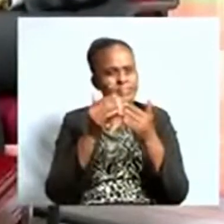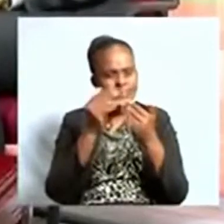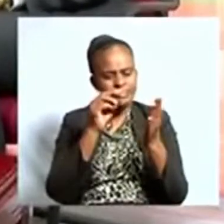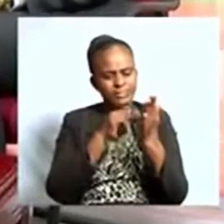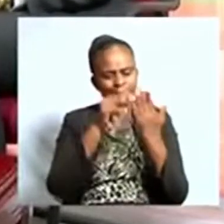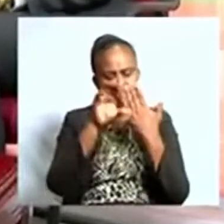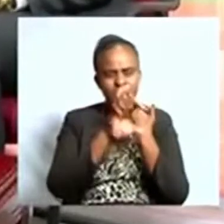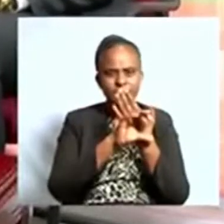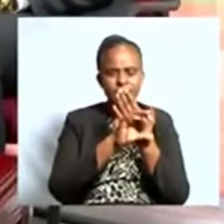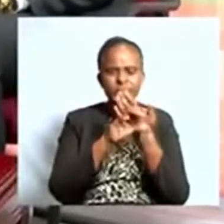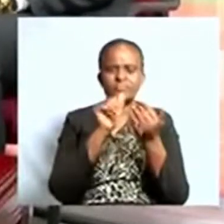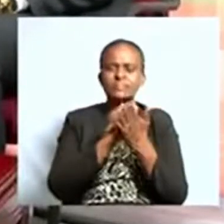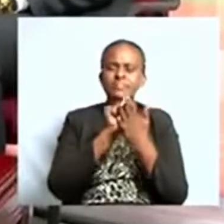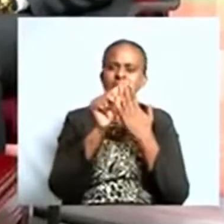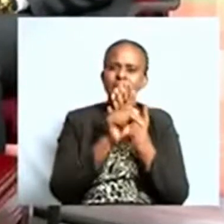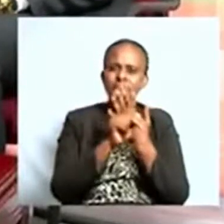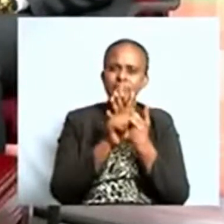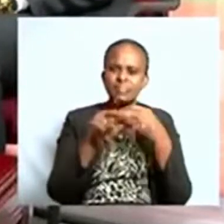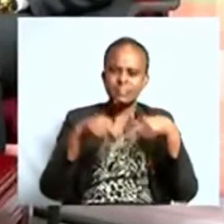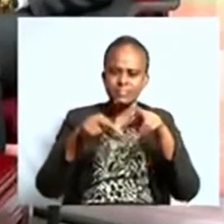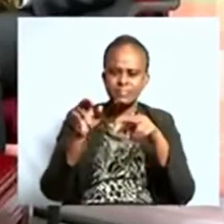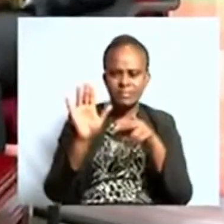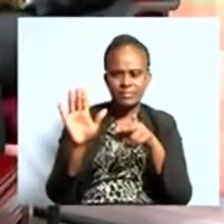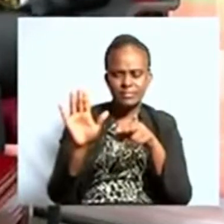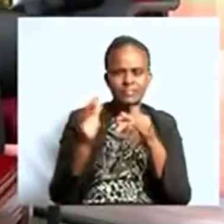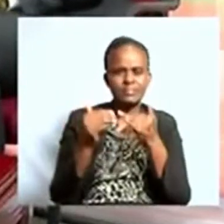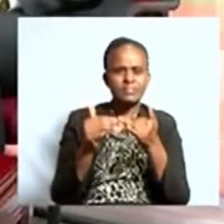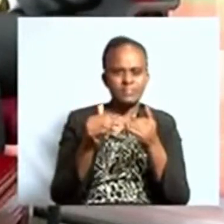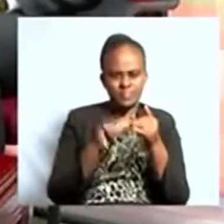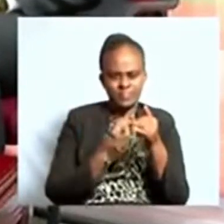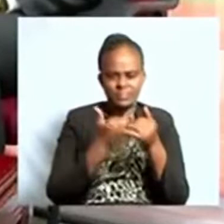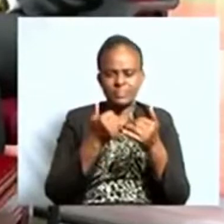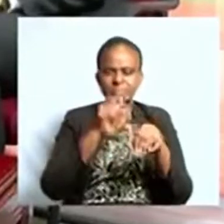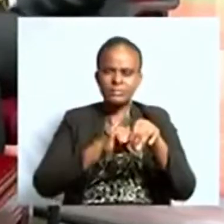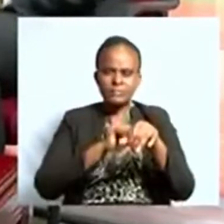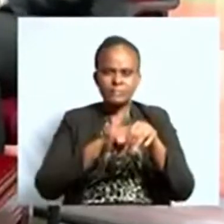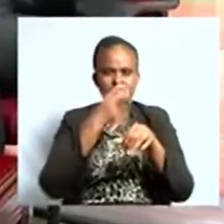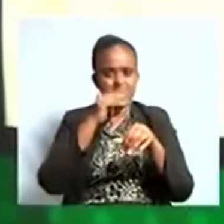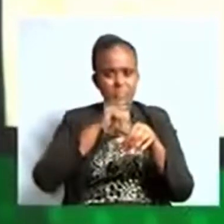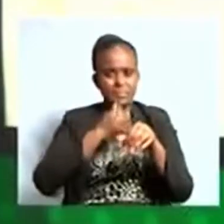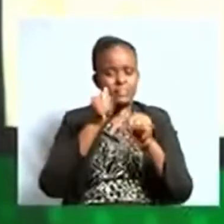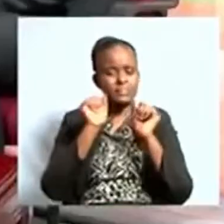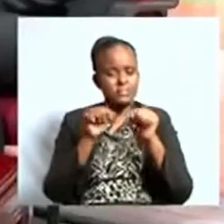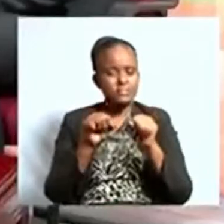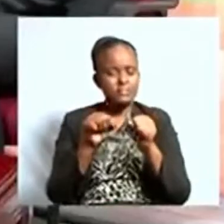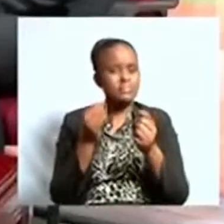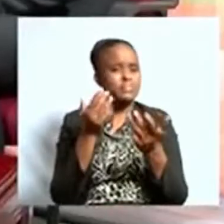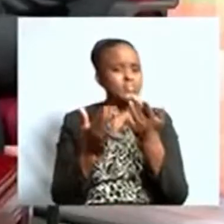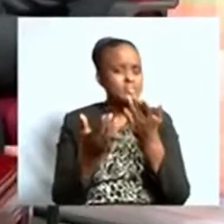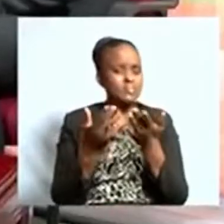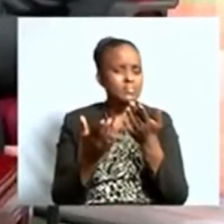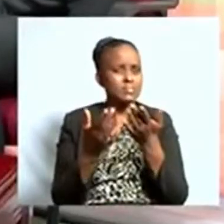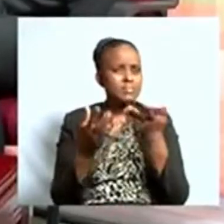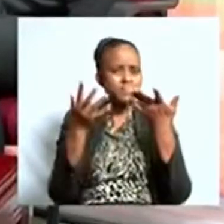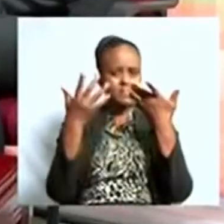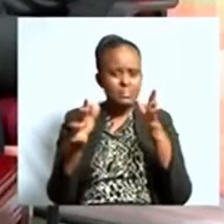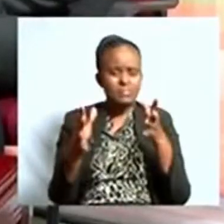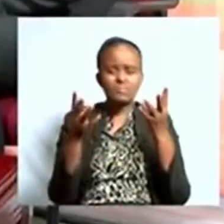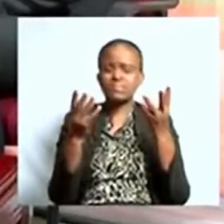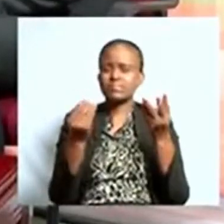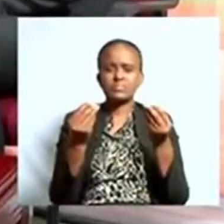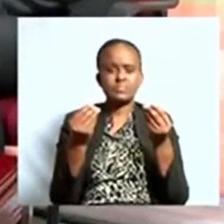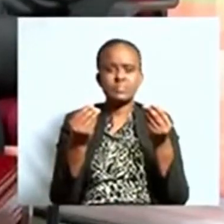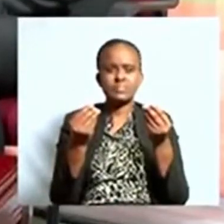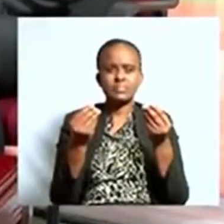No. Putting these roads on hold now. Because we're looking at the period we're in. Because it may be a sheer waste of resources again.